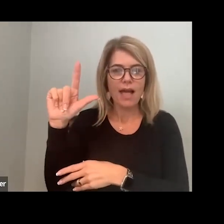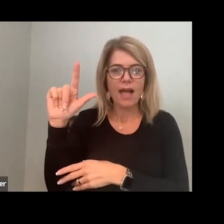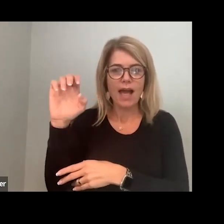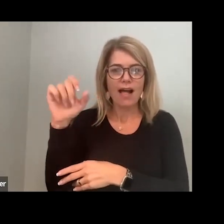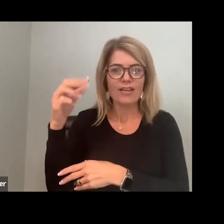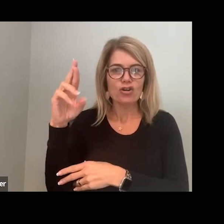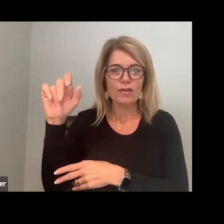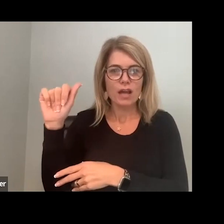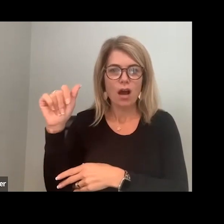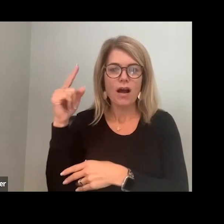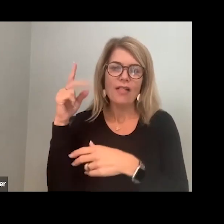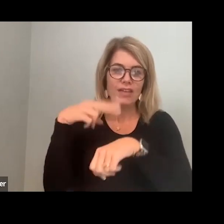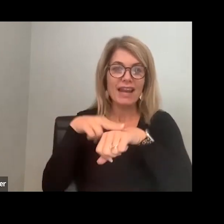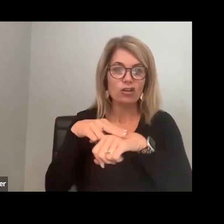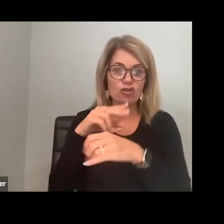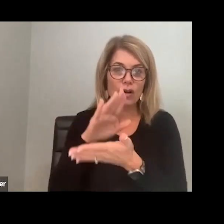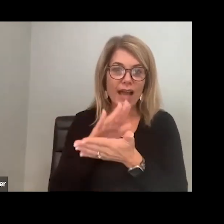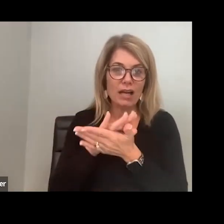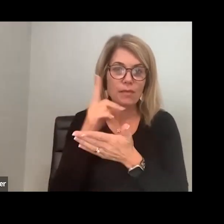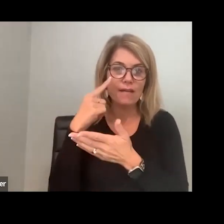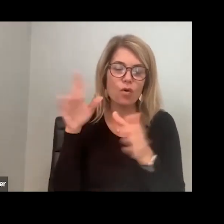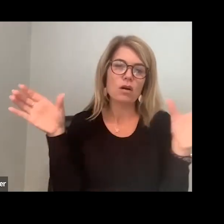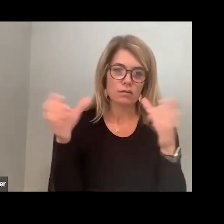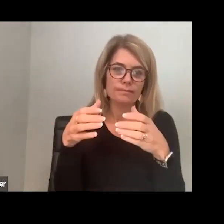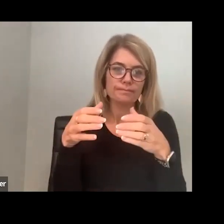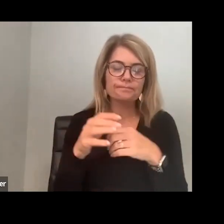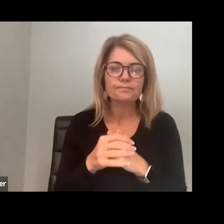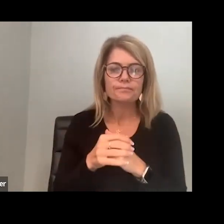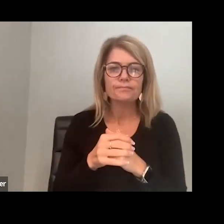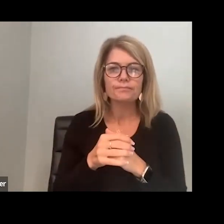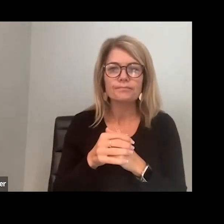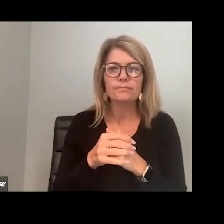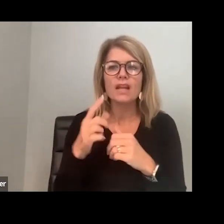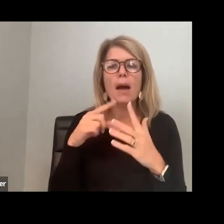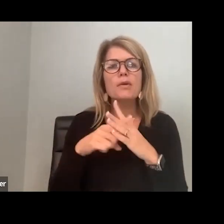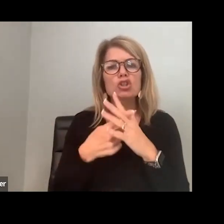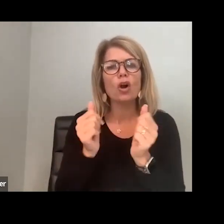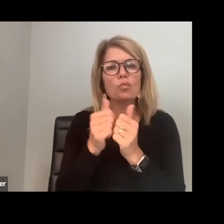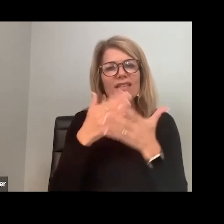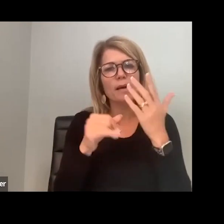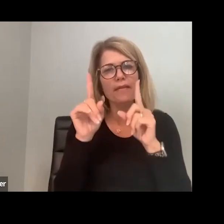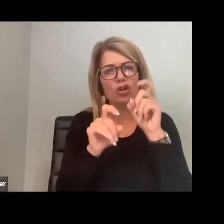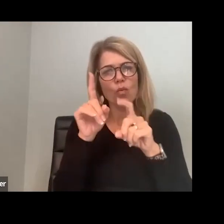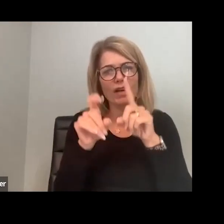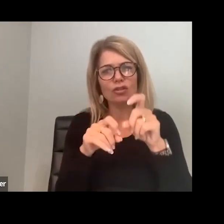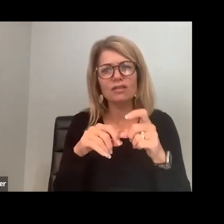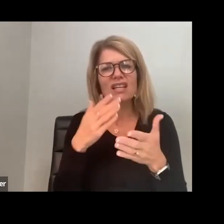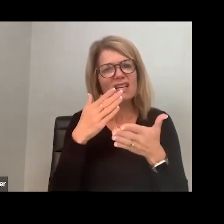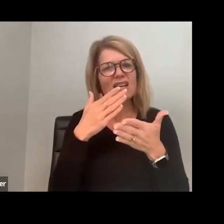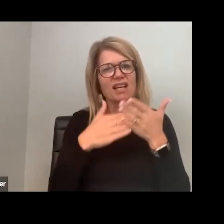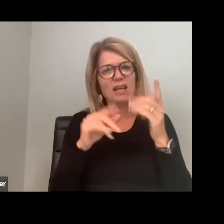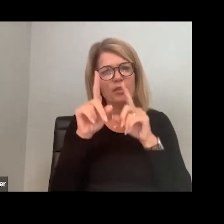National Academies to bring us all together. With that, I'm going to start with some of the questions. Some of these were